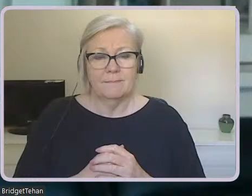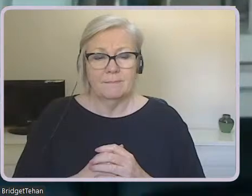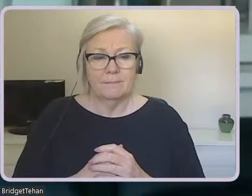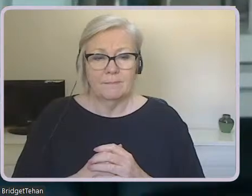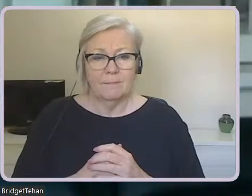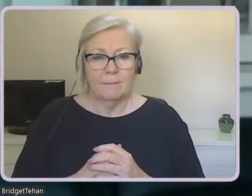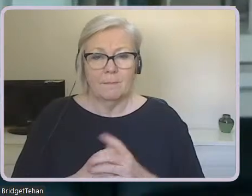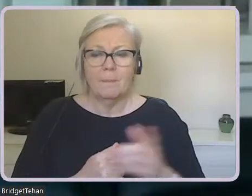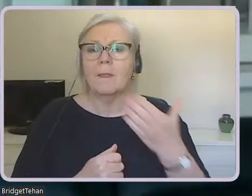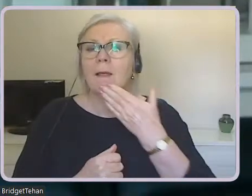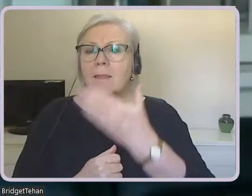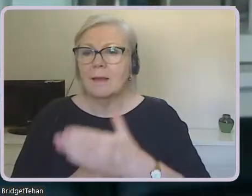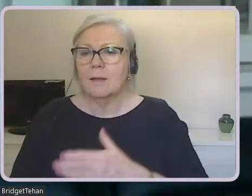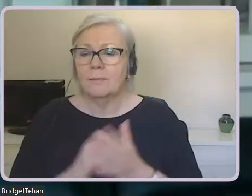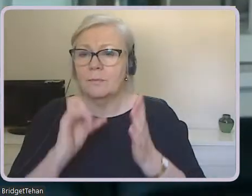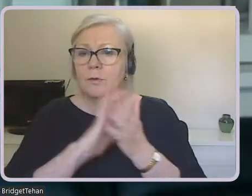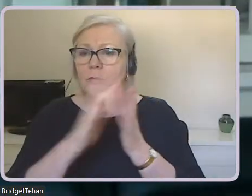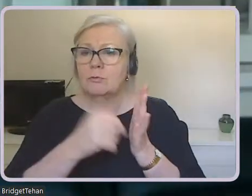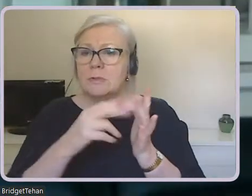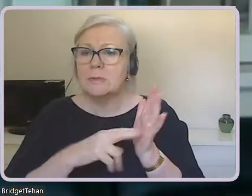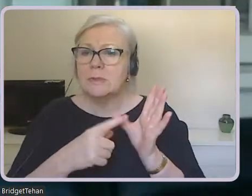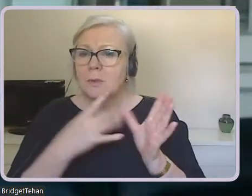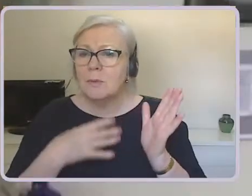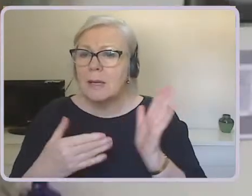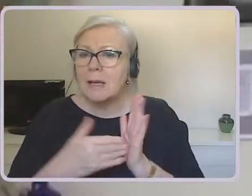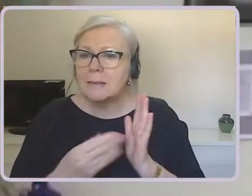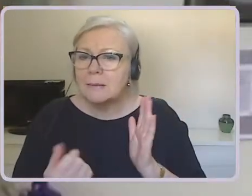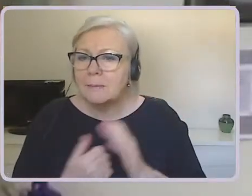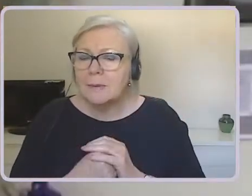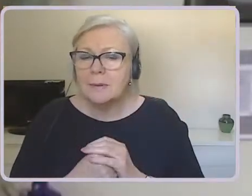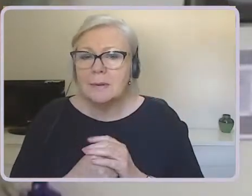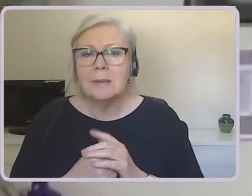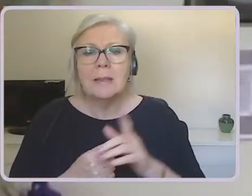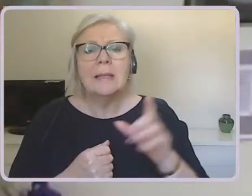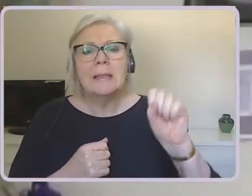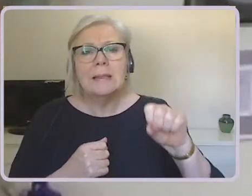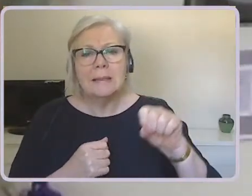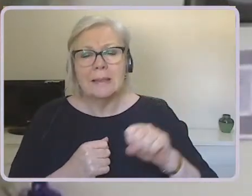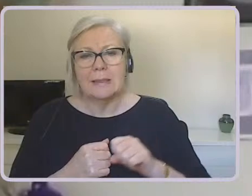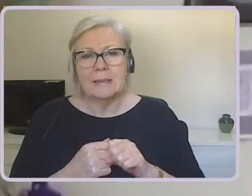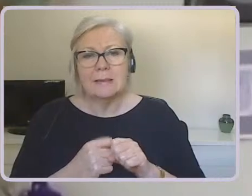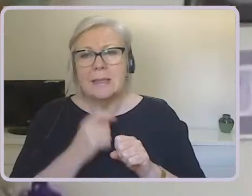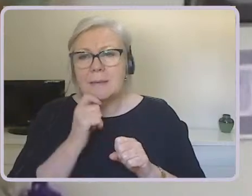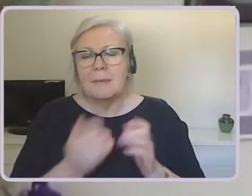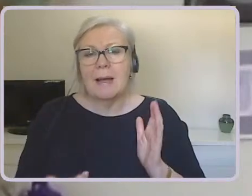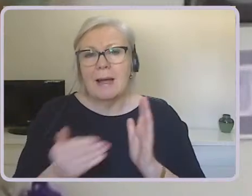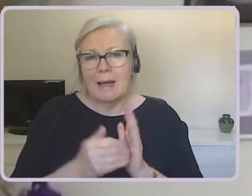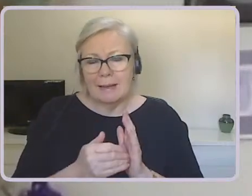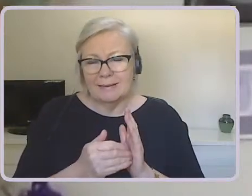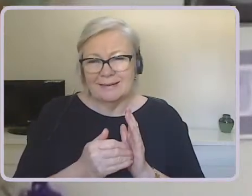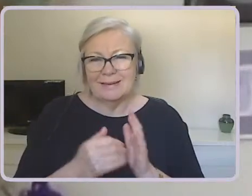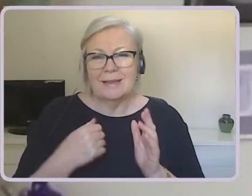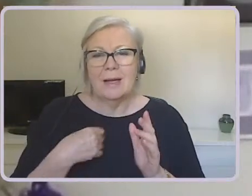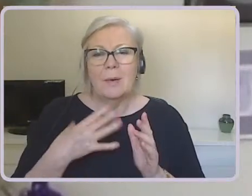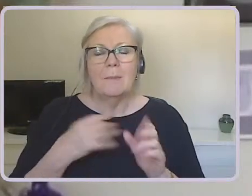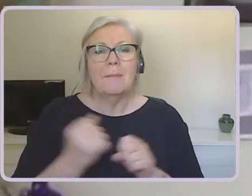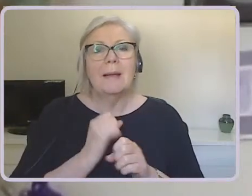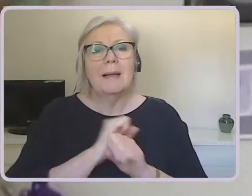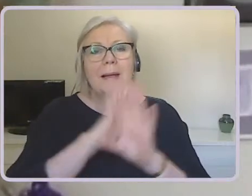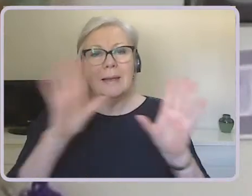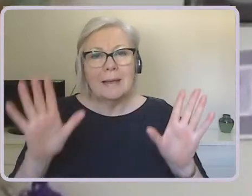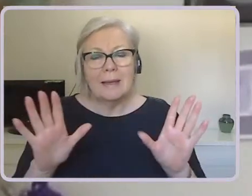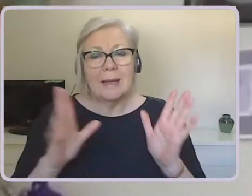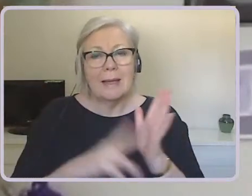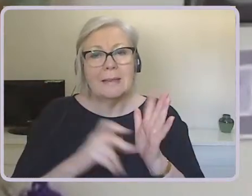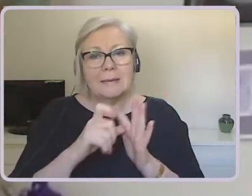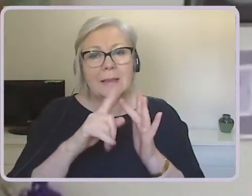Thanks, Michelle. Christina, you just wanted to make a quick point? Yes, just a small postscript there. Can I make it really clear to people that the